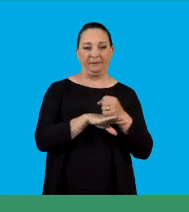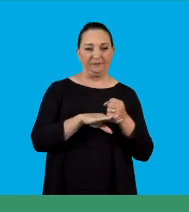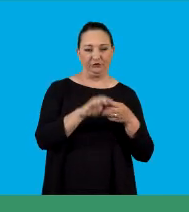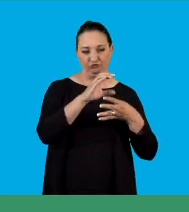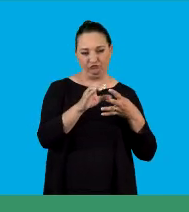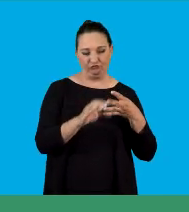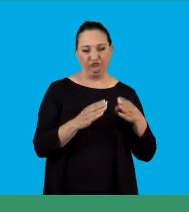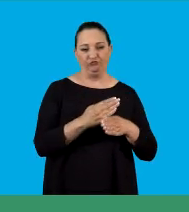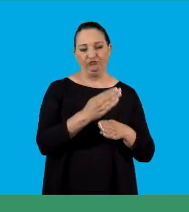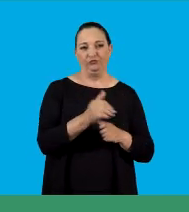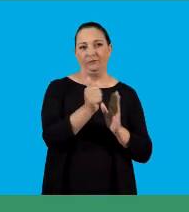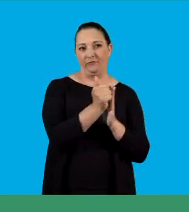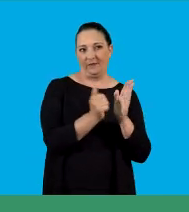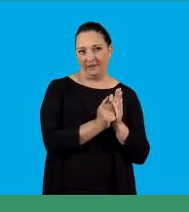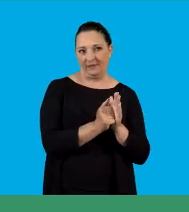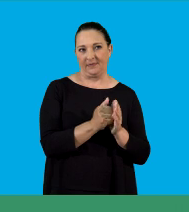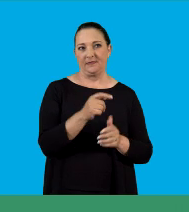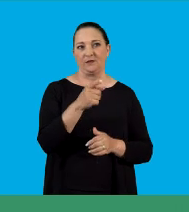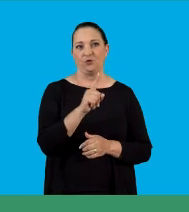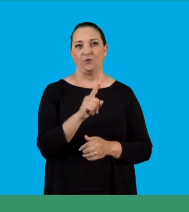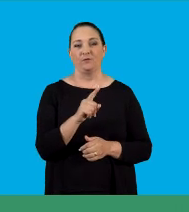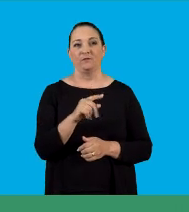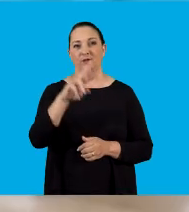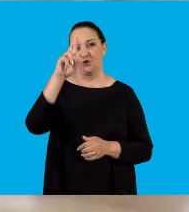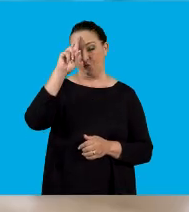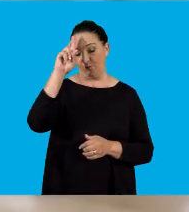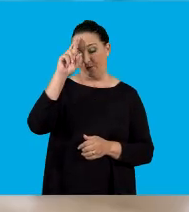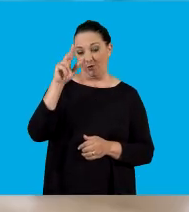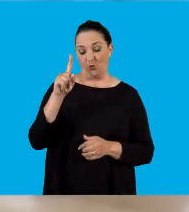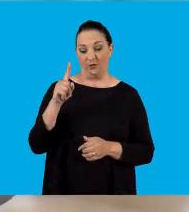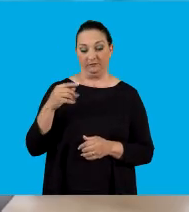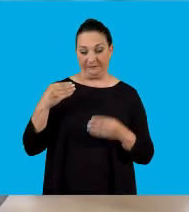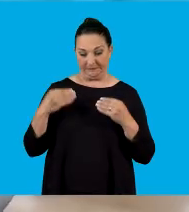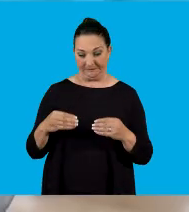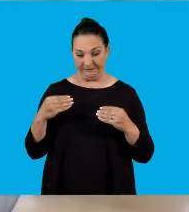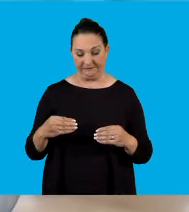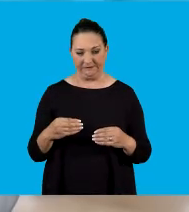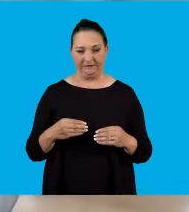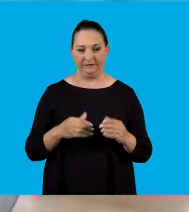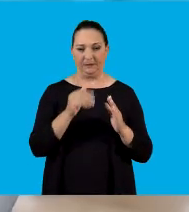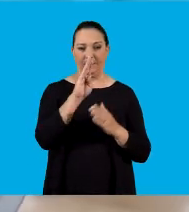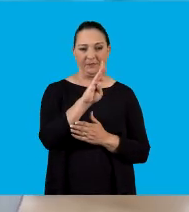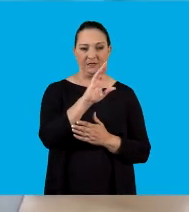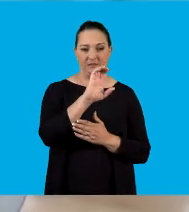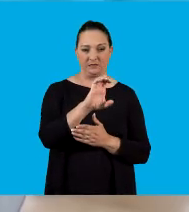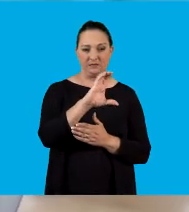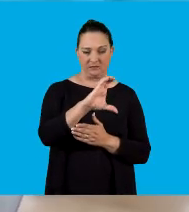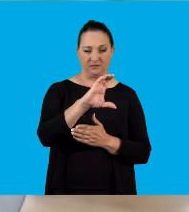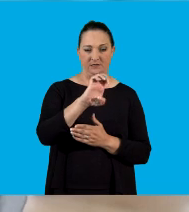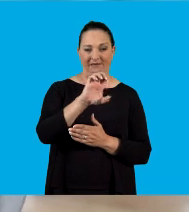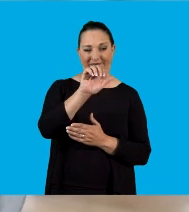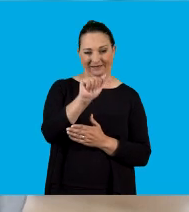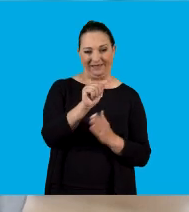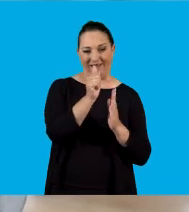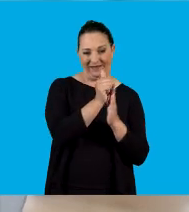is the legislation. So what is the link? Remember, we are being guided, as the employer, you are being guided by the BCA with regards to